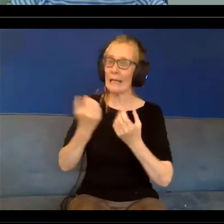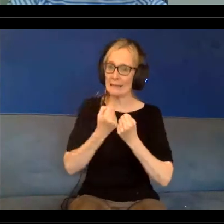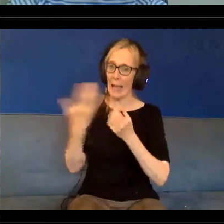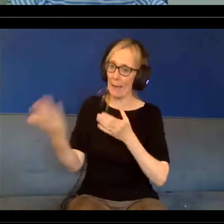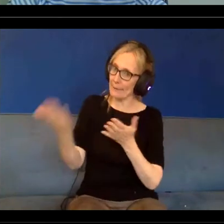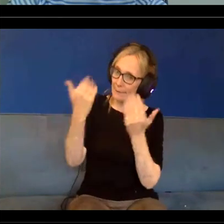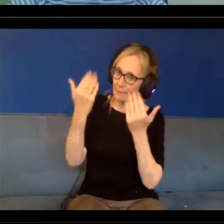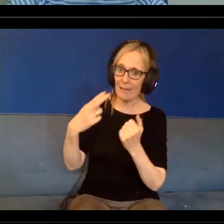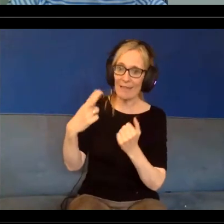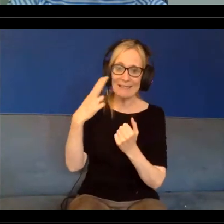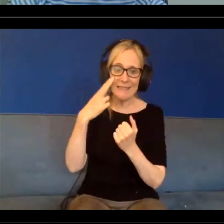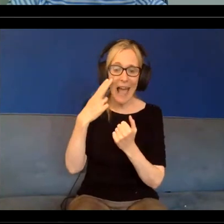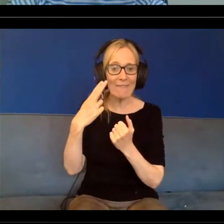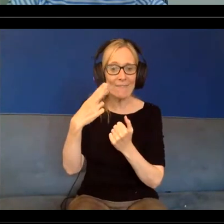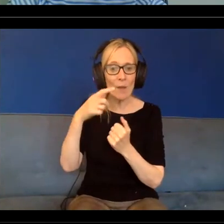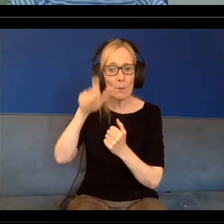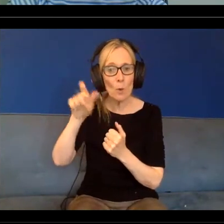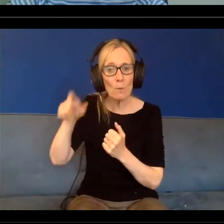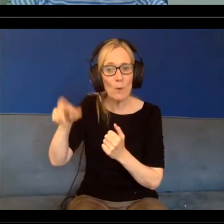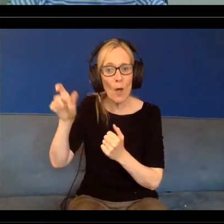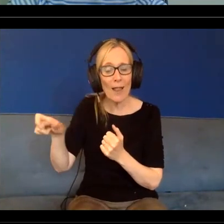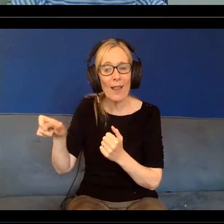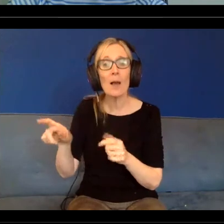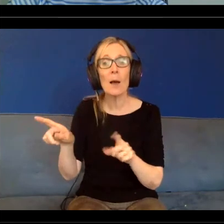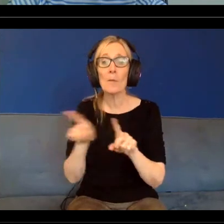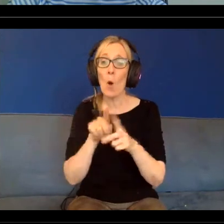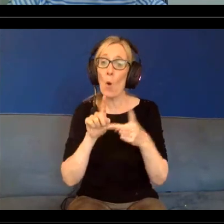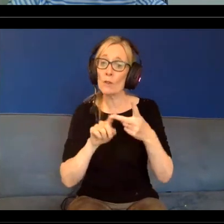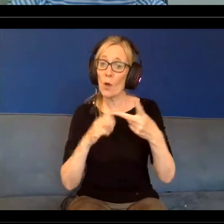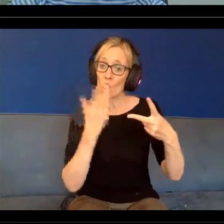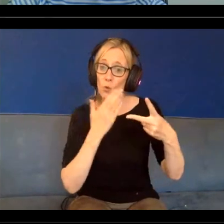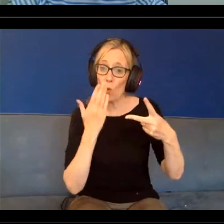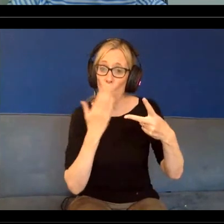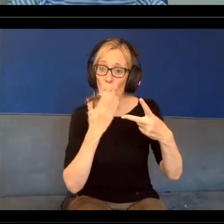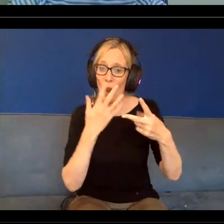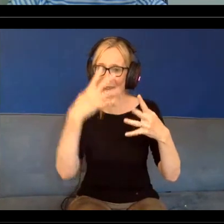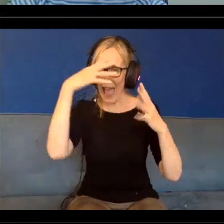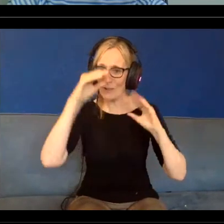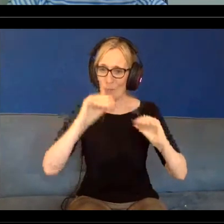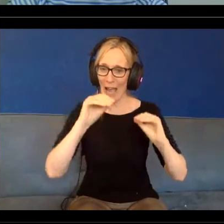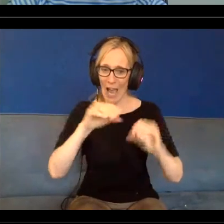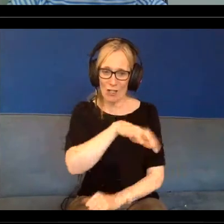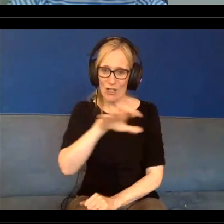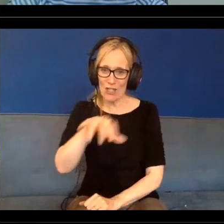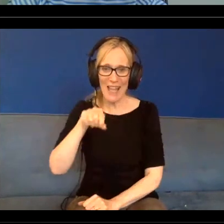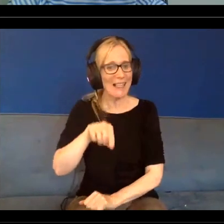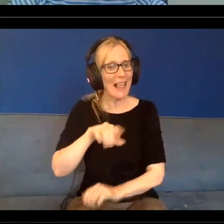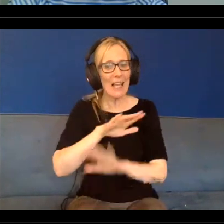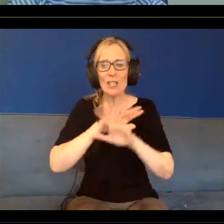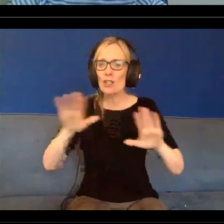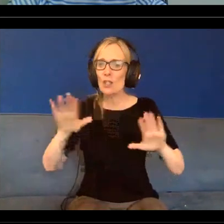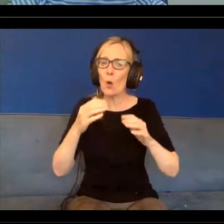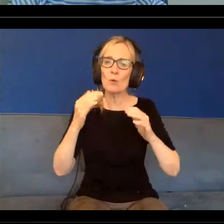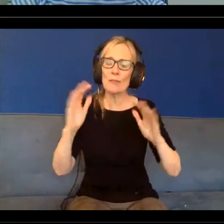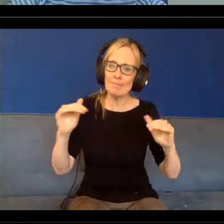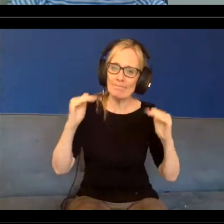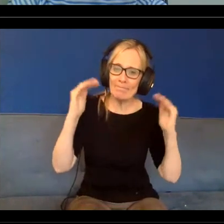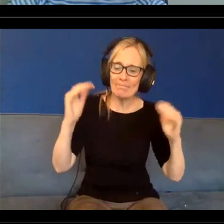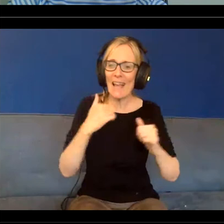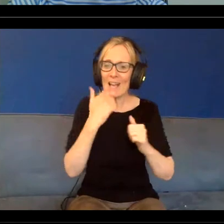deaf people music. And not only that, schools, education, they don't do enough to do music teaching in the